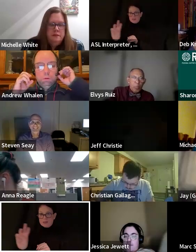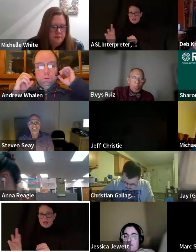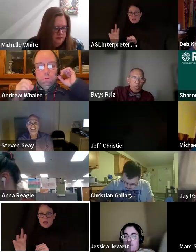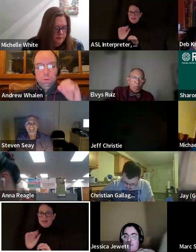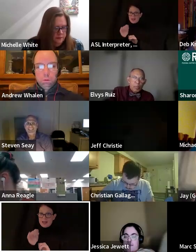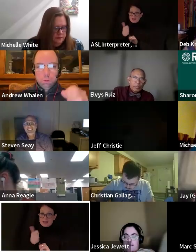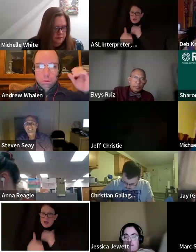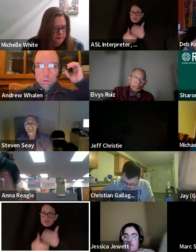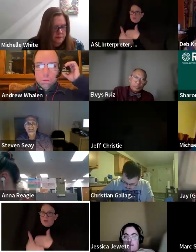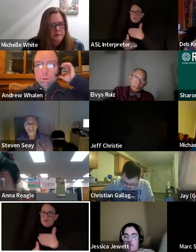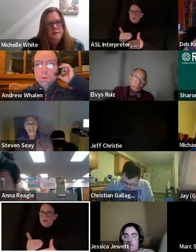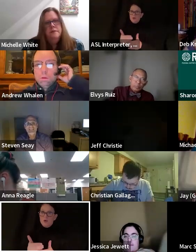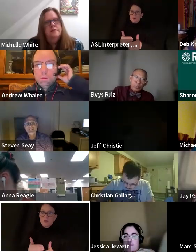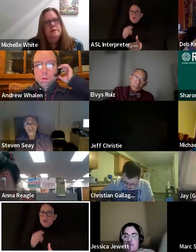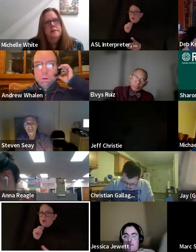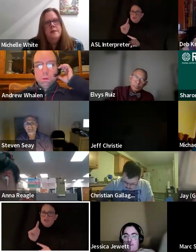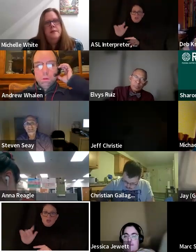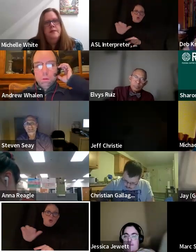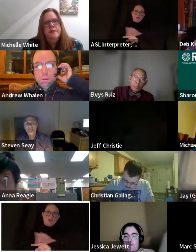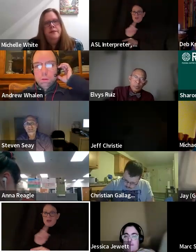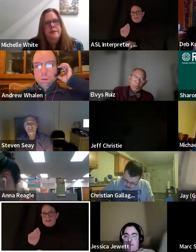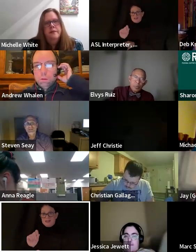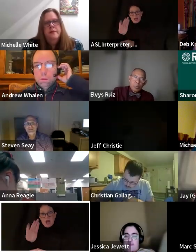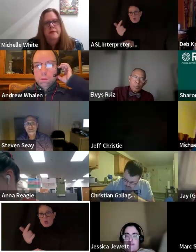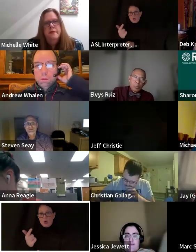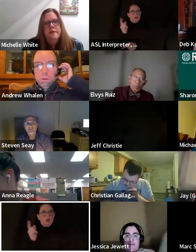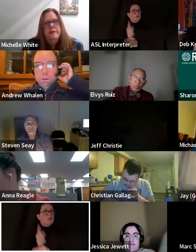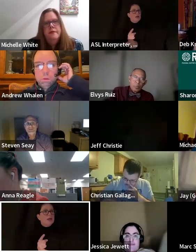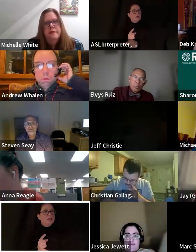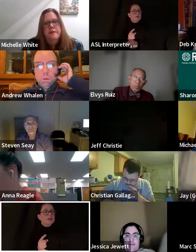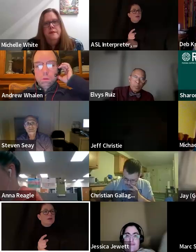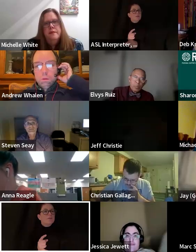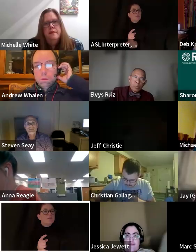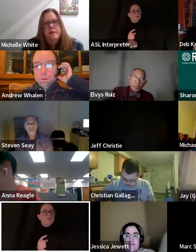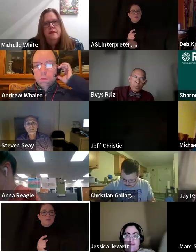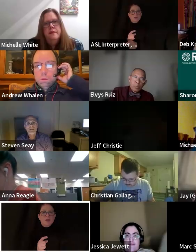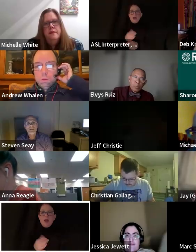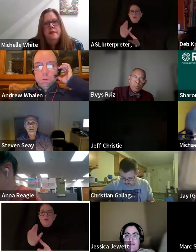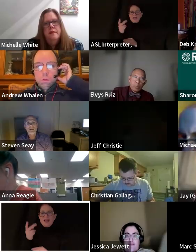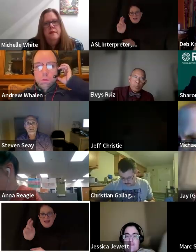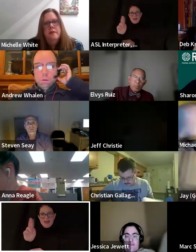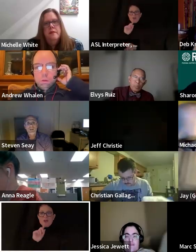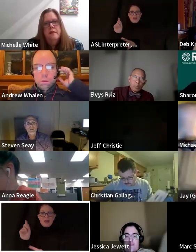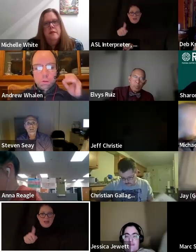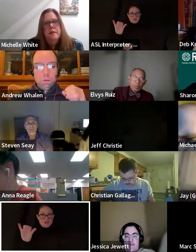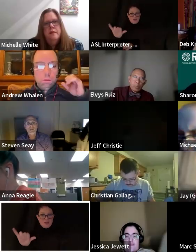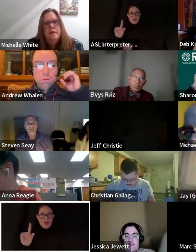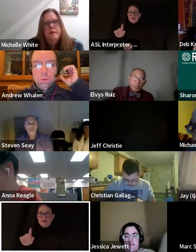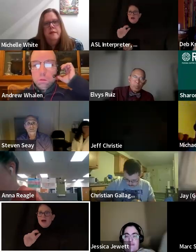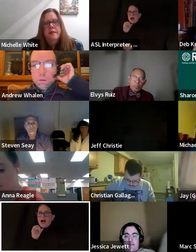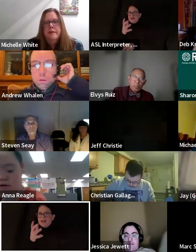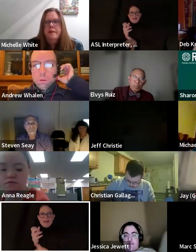that how? Like you don't just go to train.org and. Well, I'll let Heather answer that question because I